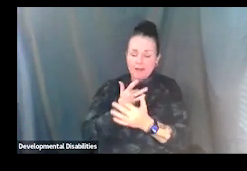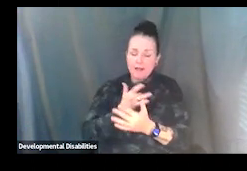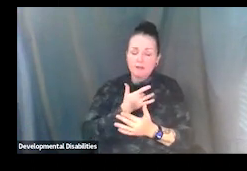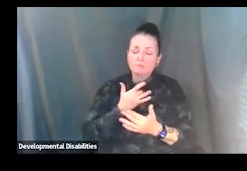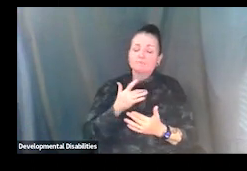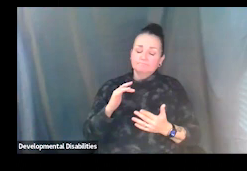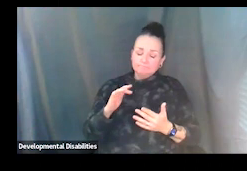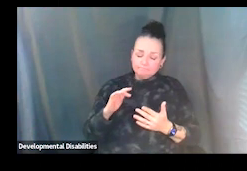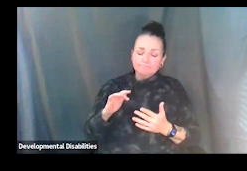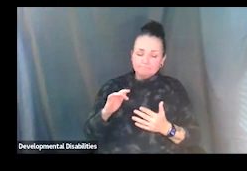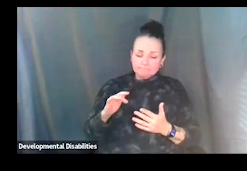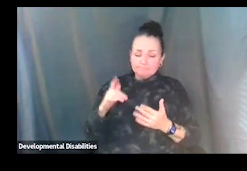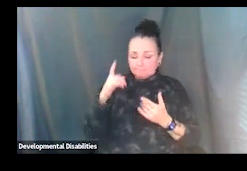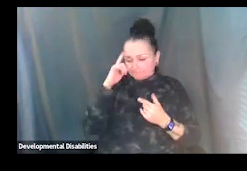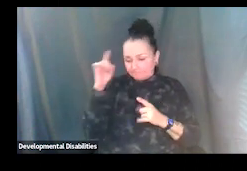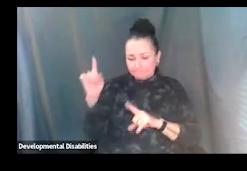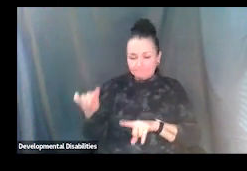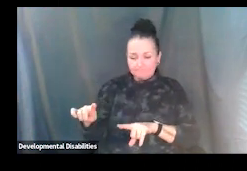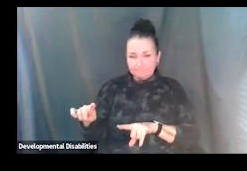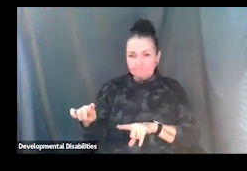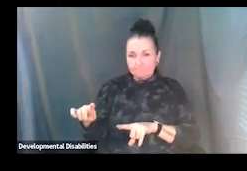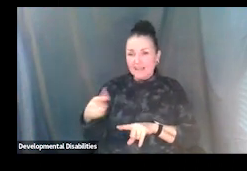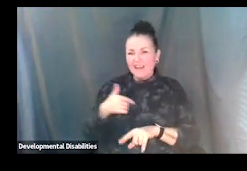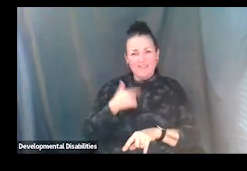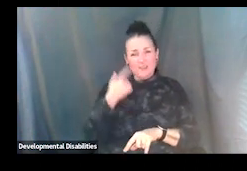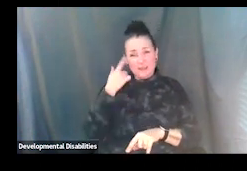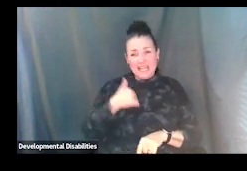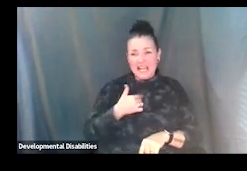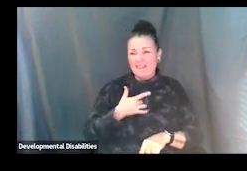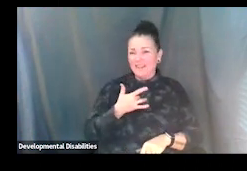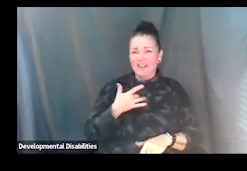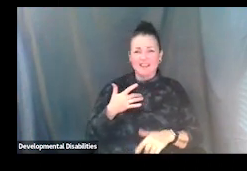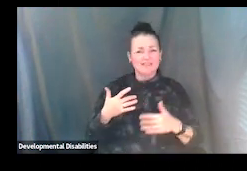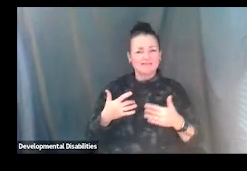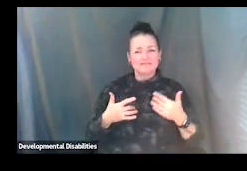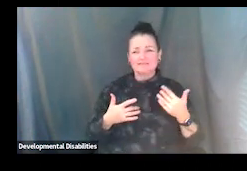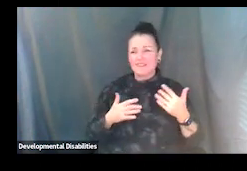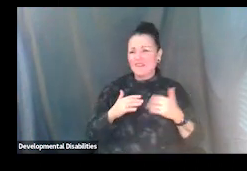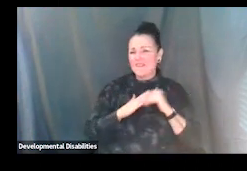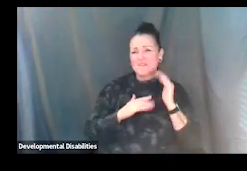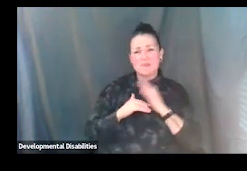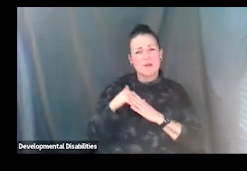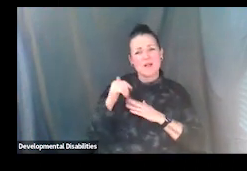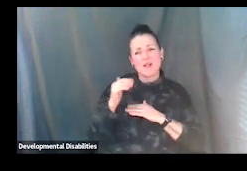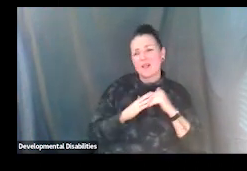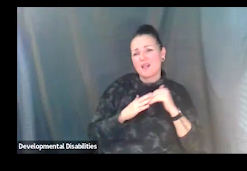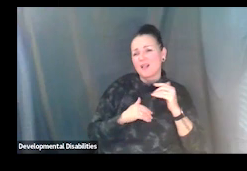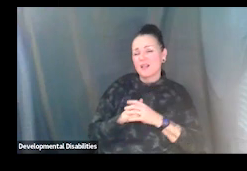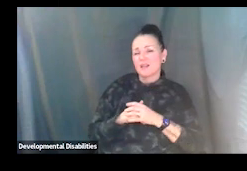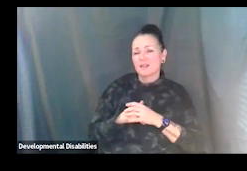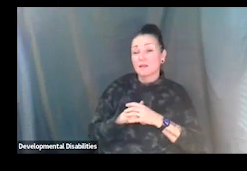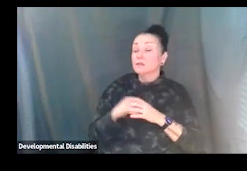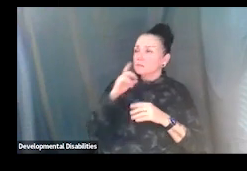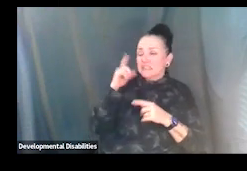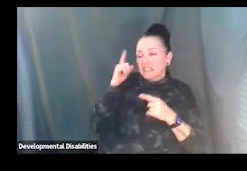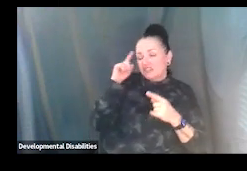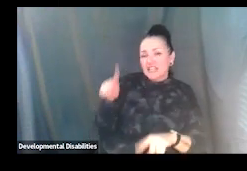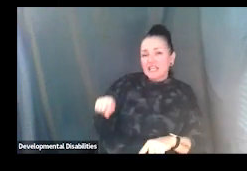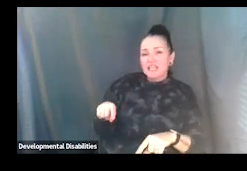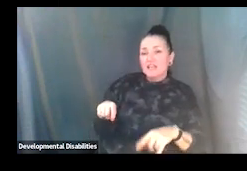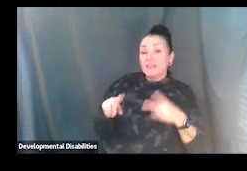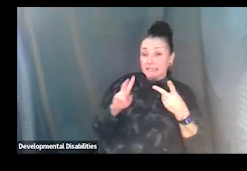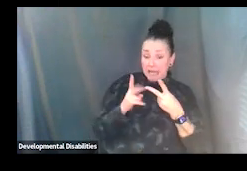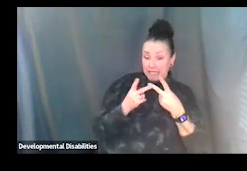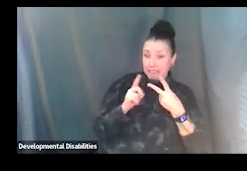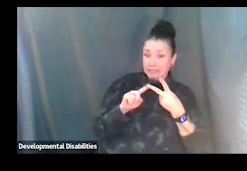end, it actually worked out very well, but it is very uncomfortable. Oh, absolutely. And the only other person I've ever used medicine under the age of 4 was a young boy